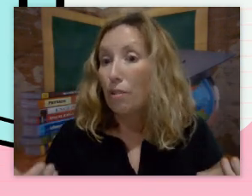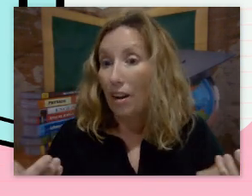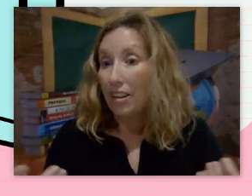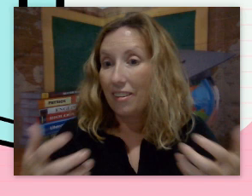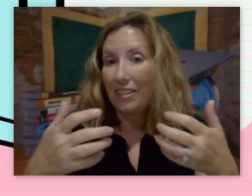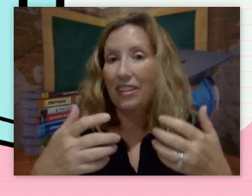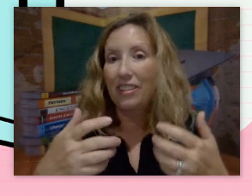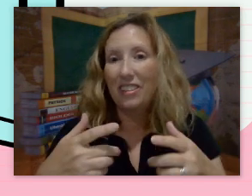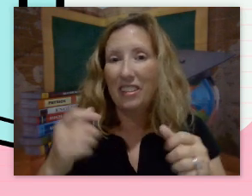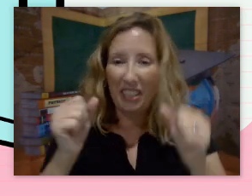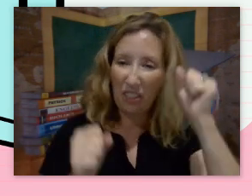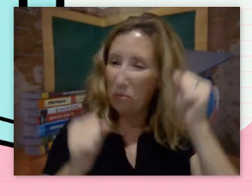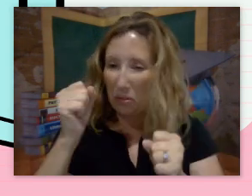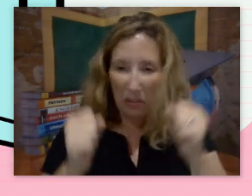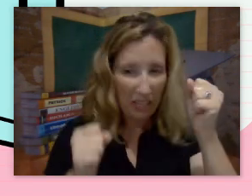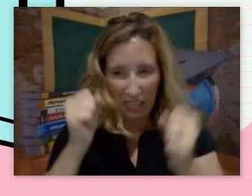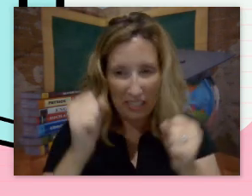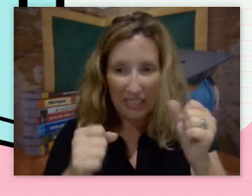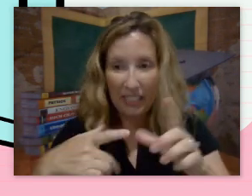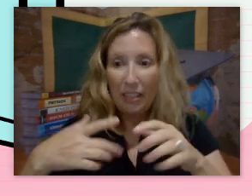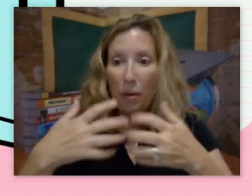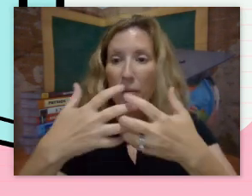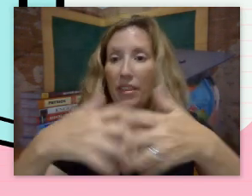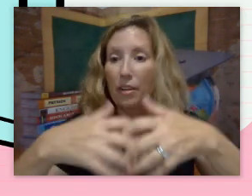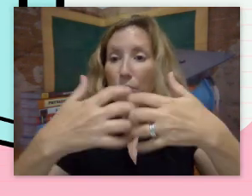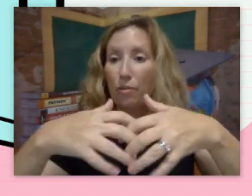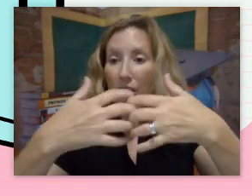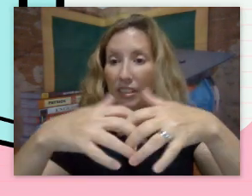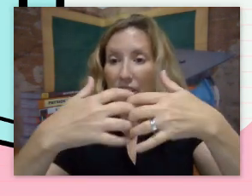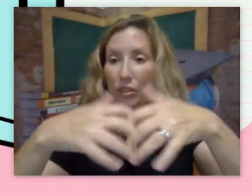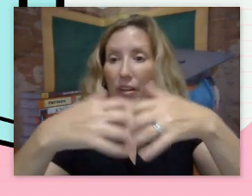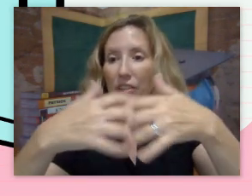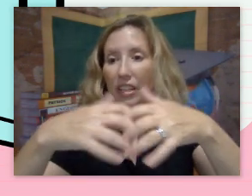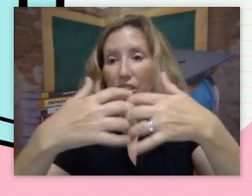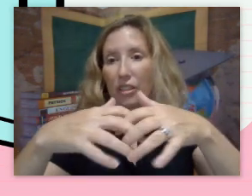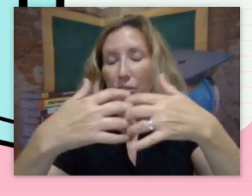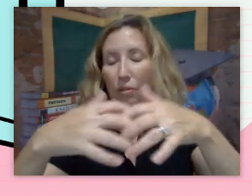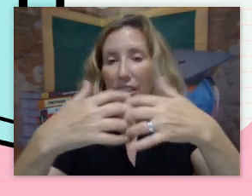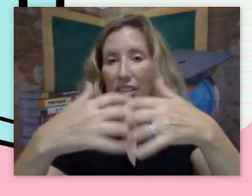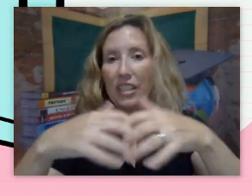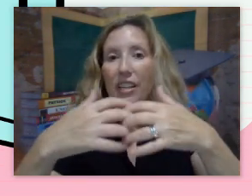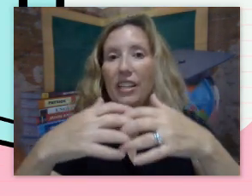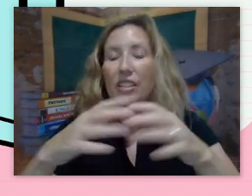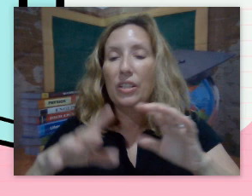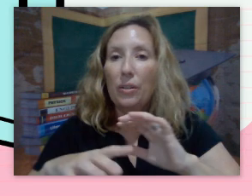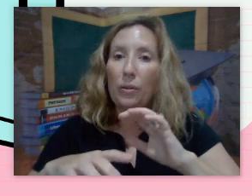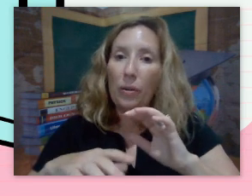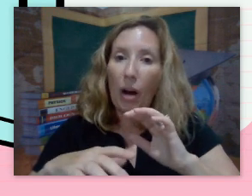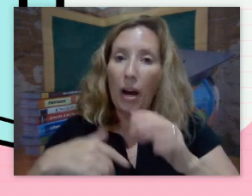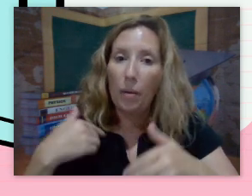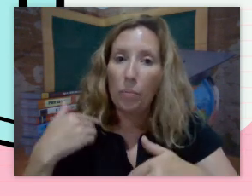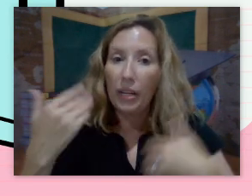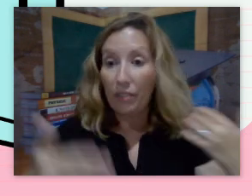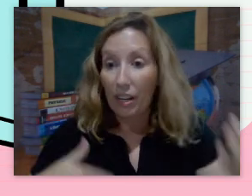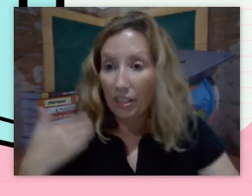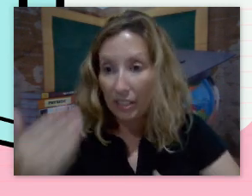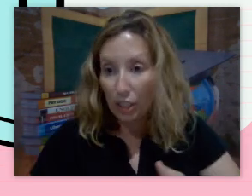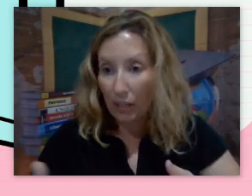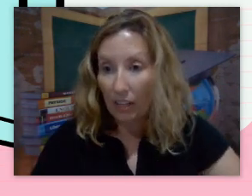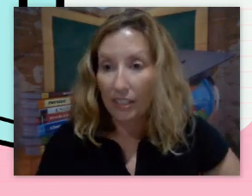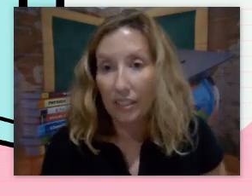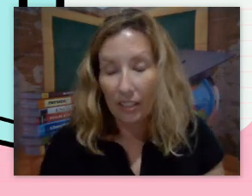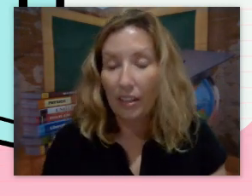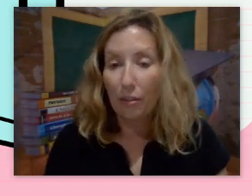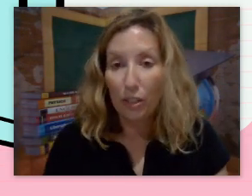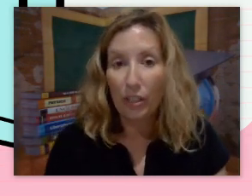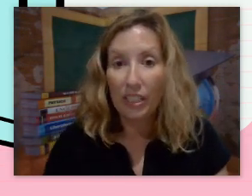cars run. They don't do this, but they run. So you have the engine that runs. So whenever I teach